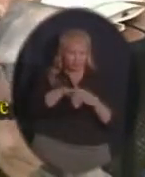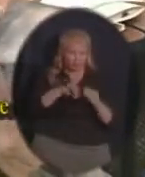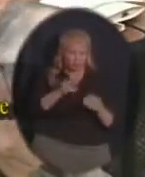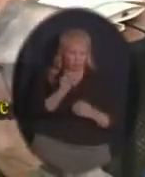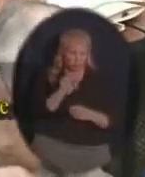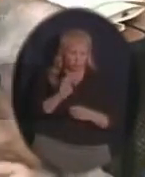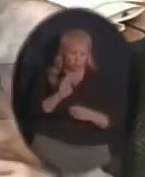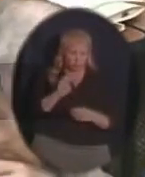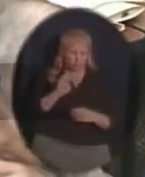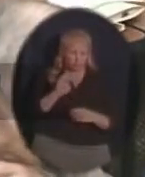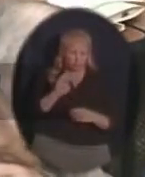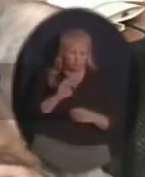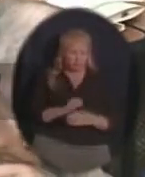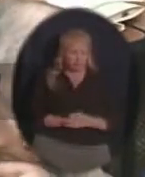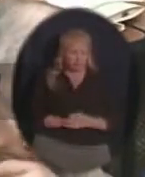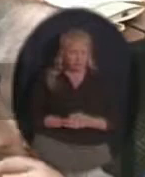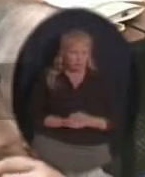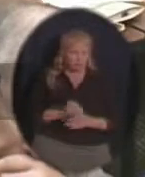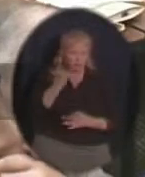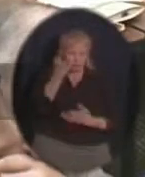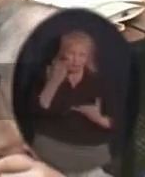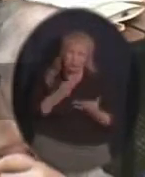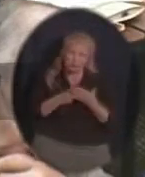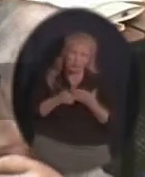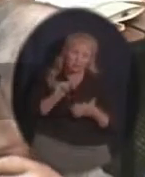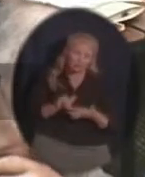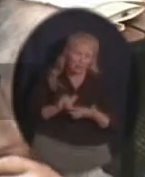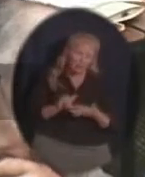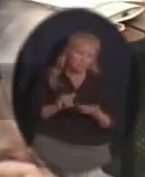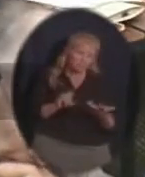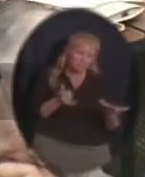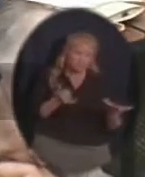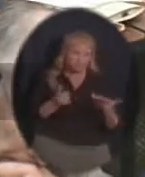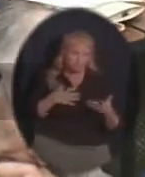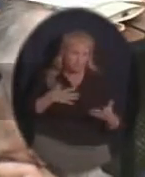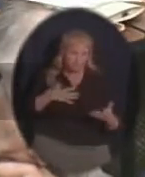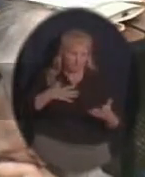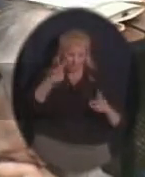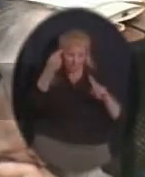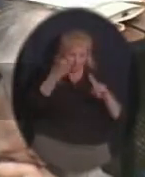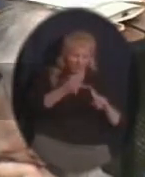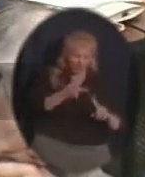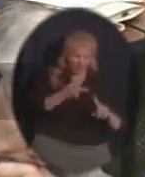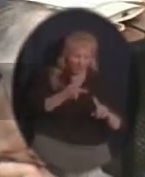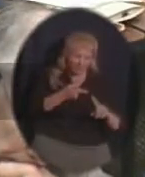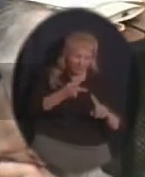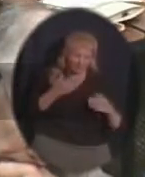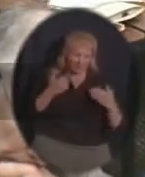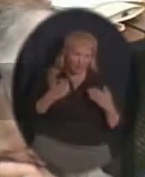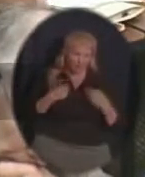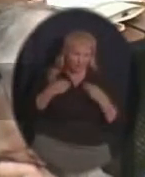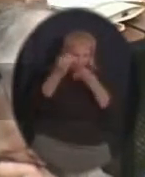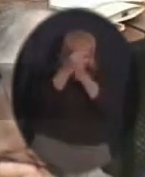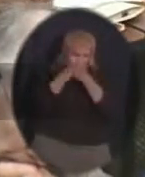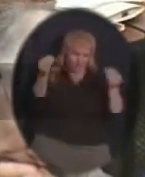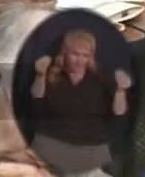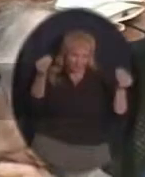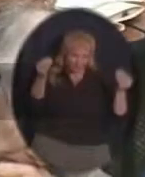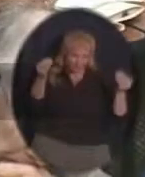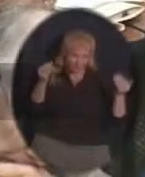that is up to you, but the intent is to have additional information that's laid out for the options that are going to be